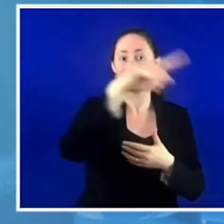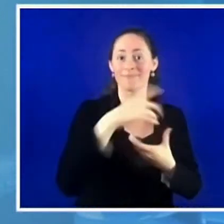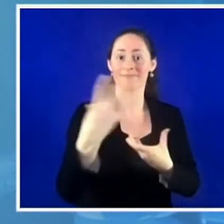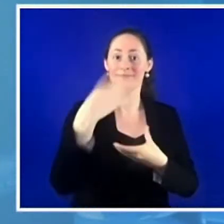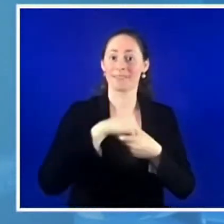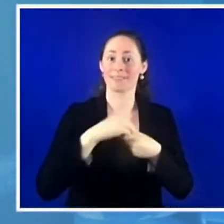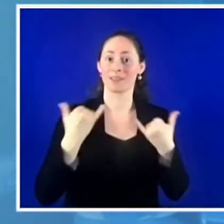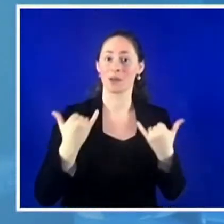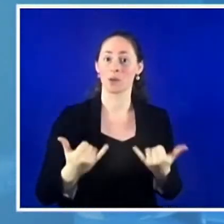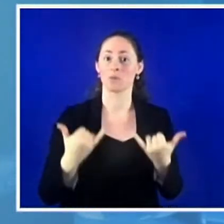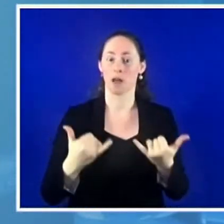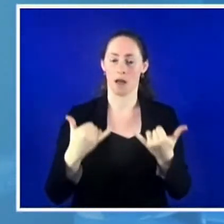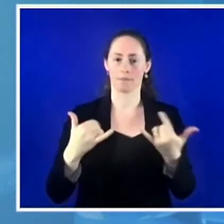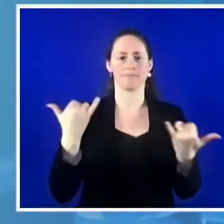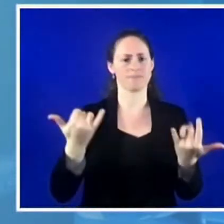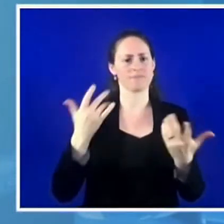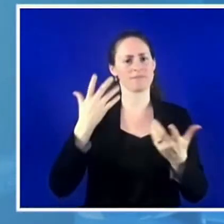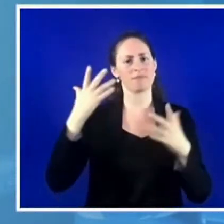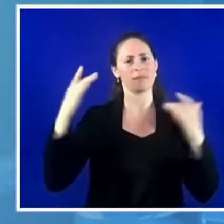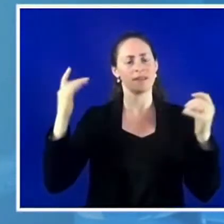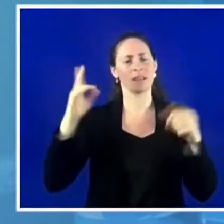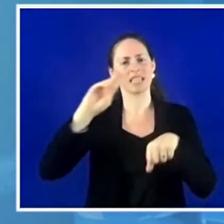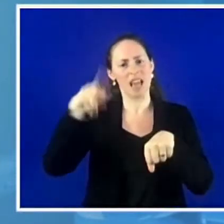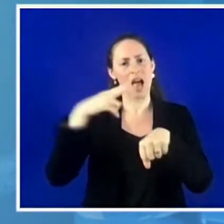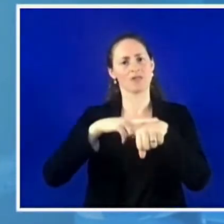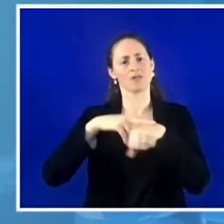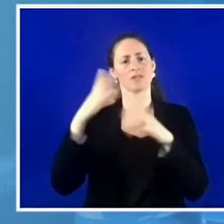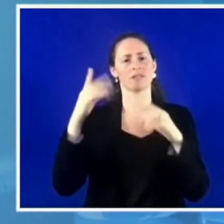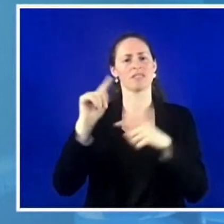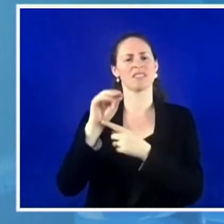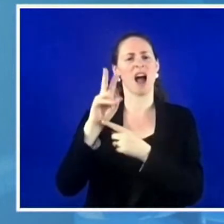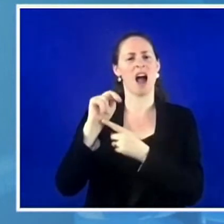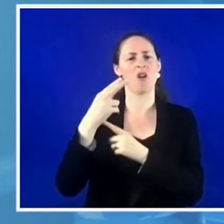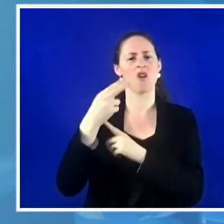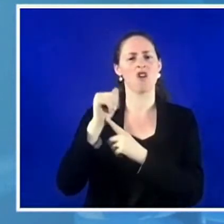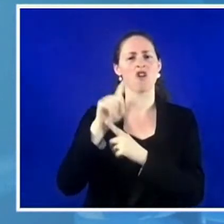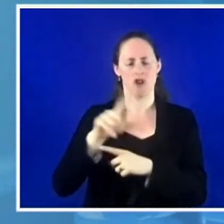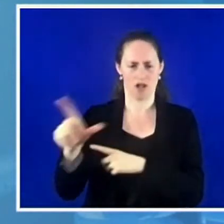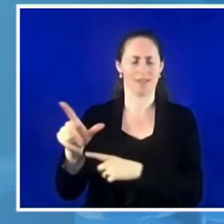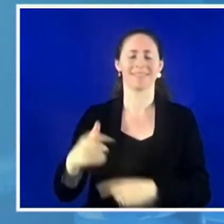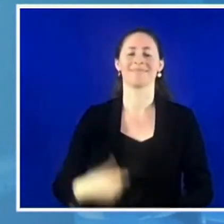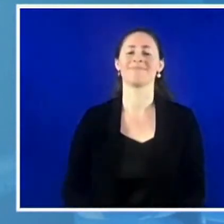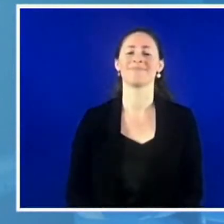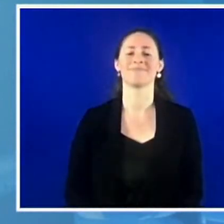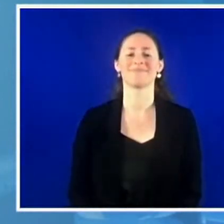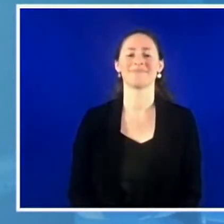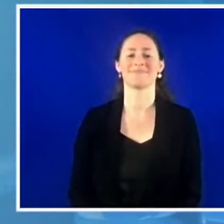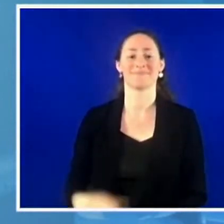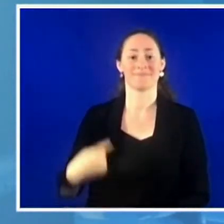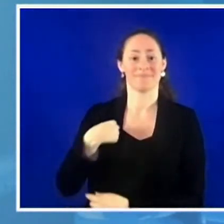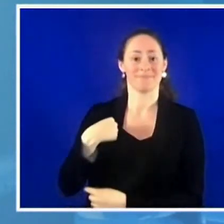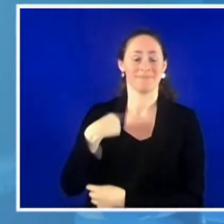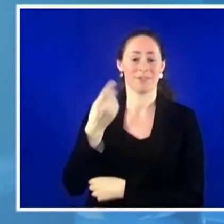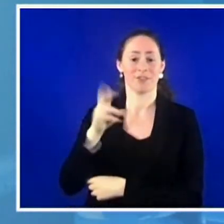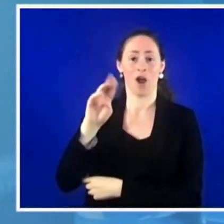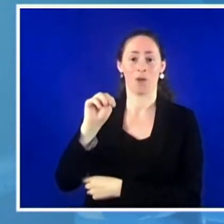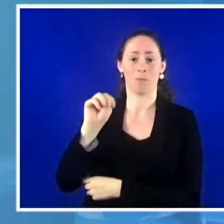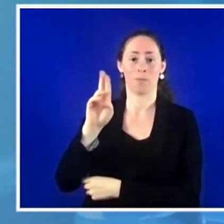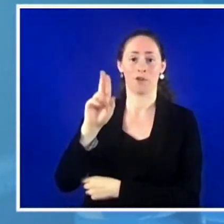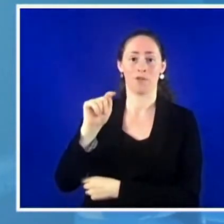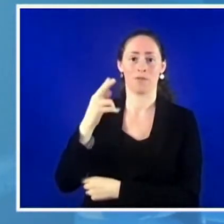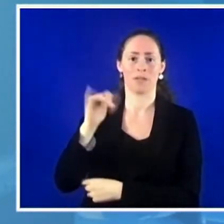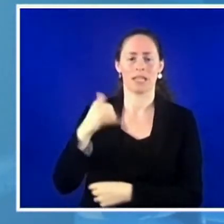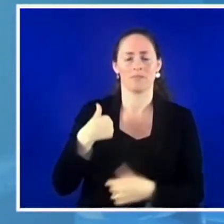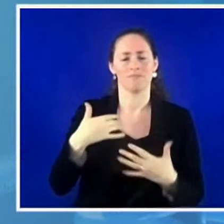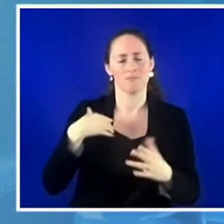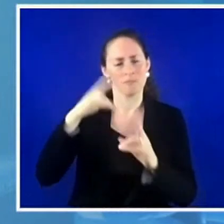My name is Vivek Murthy, and I have the privilege of serving as U.S. Surgeon General. And I want to echo Bishara's thanks to each and every